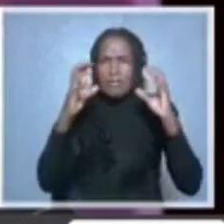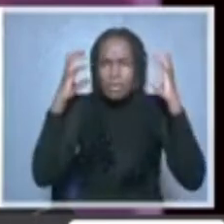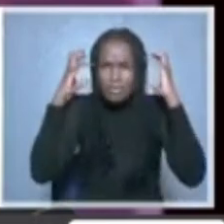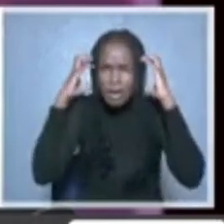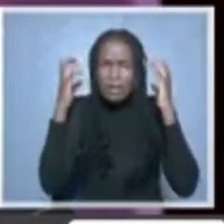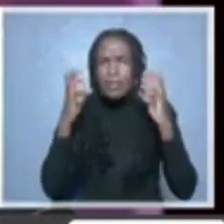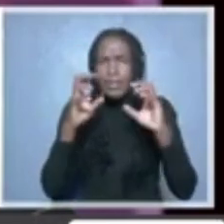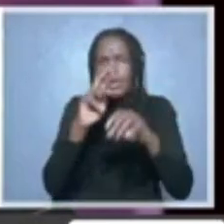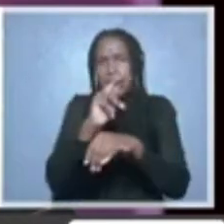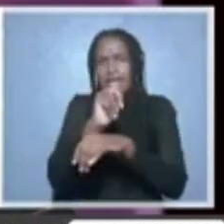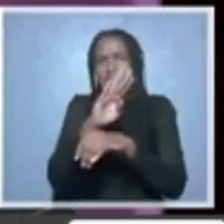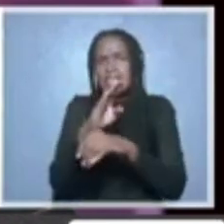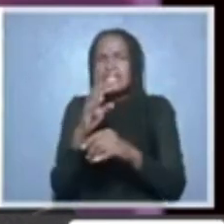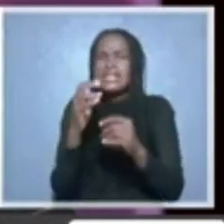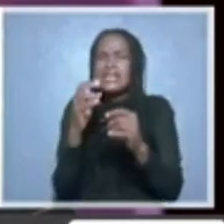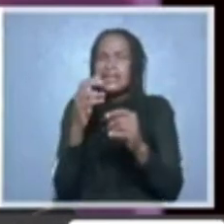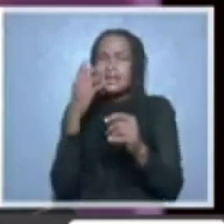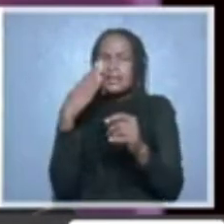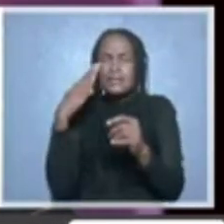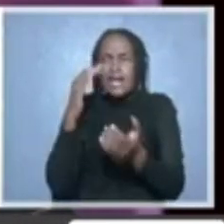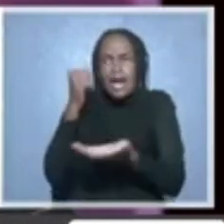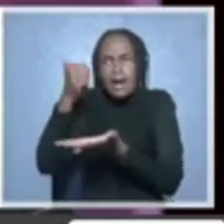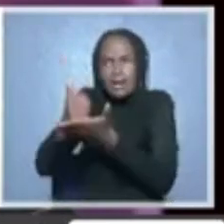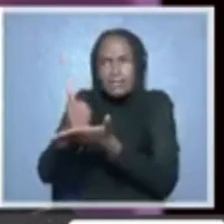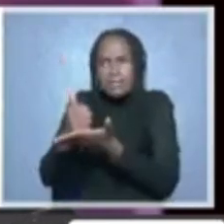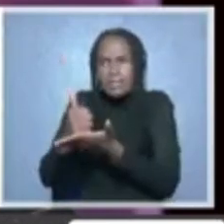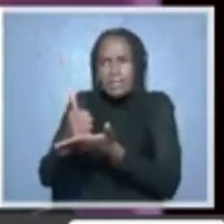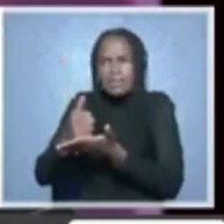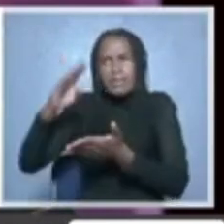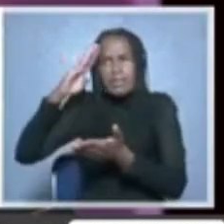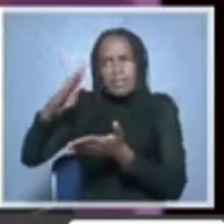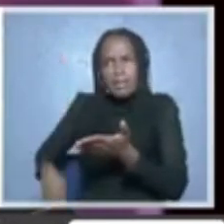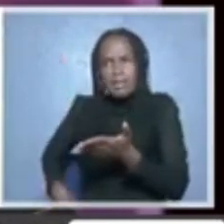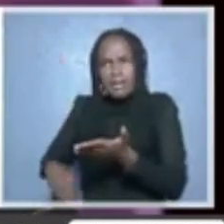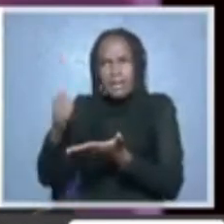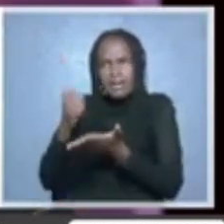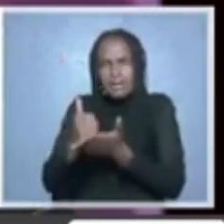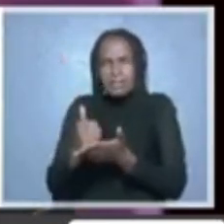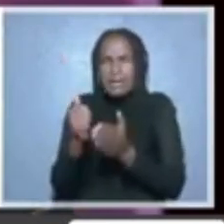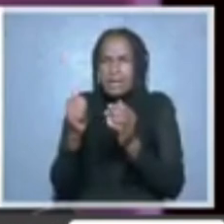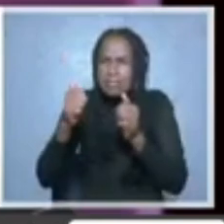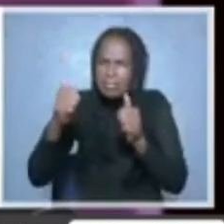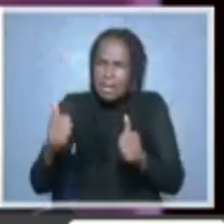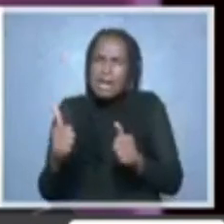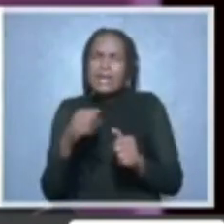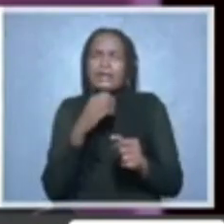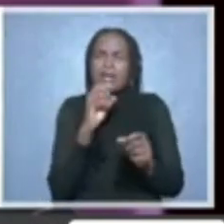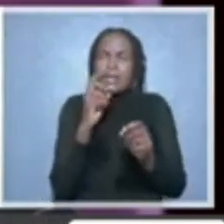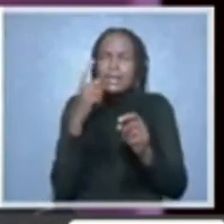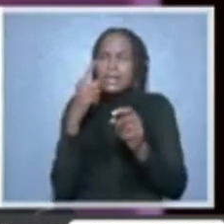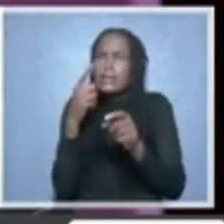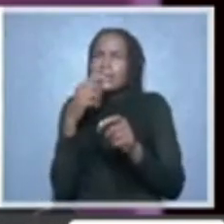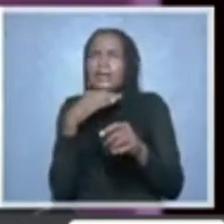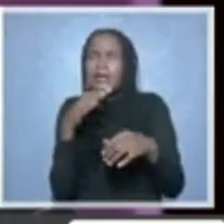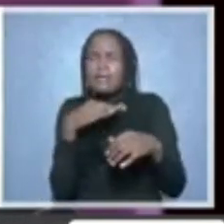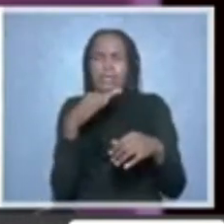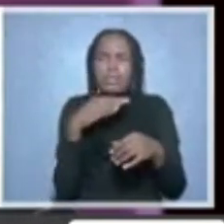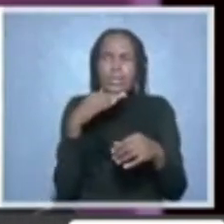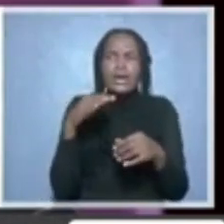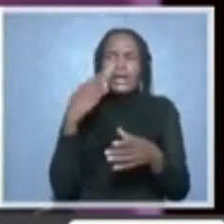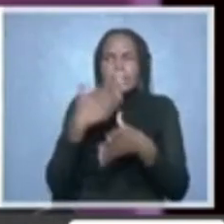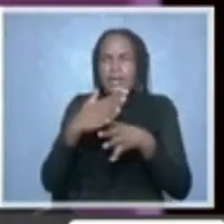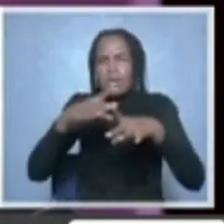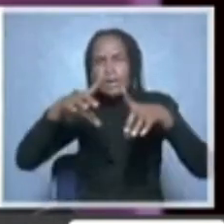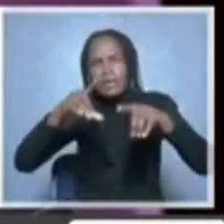and online, and also part of the TikTok news element of what NBC does. I mean, us going into the YouTubes,